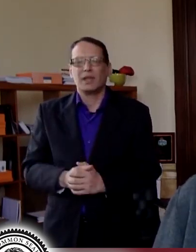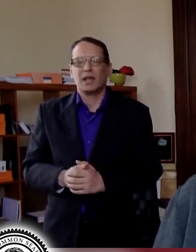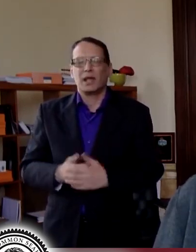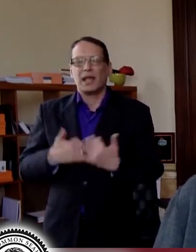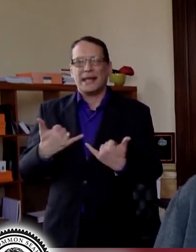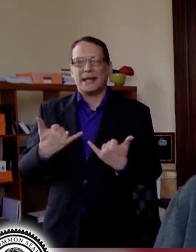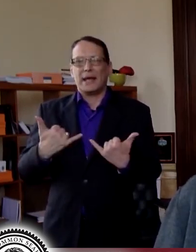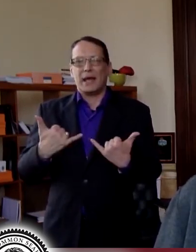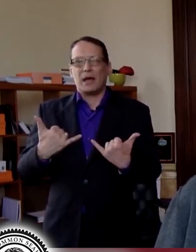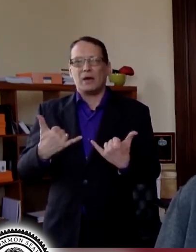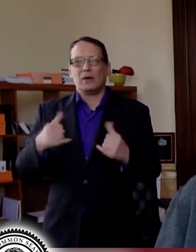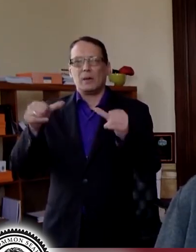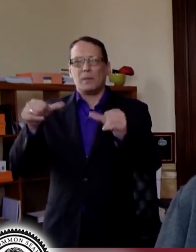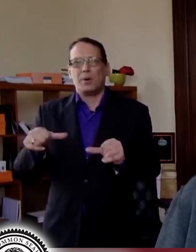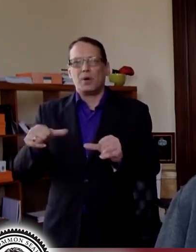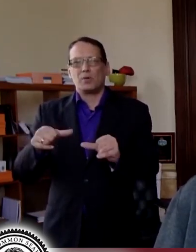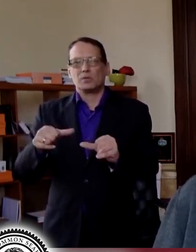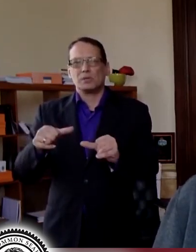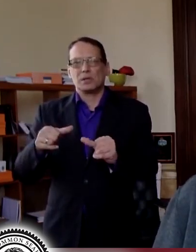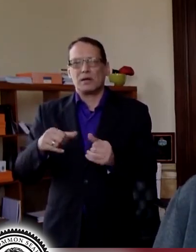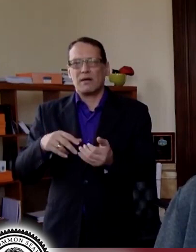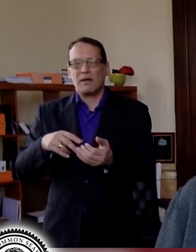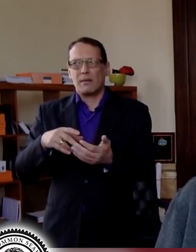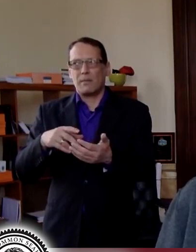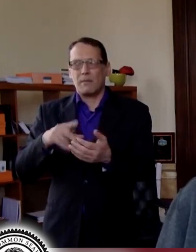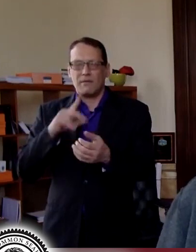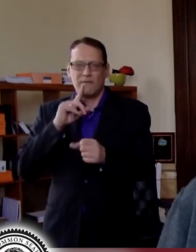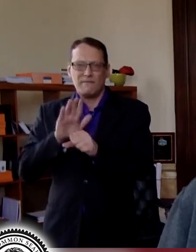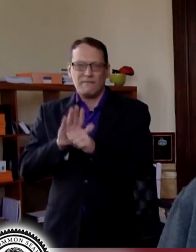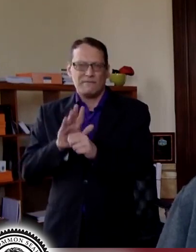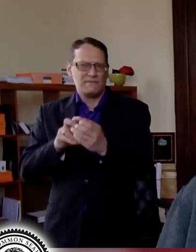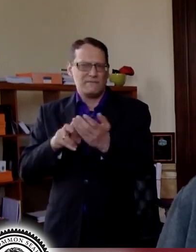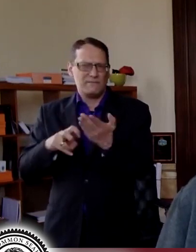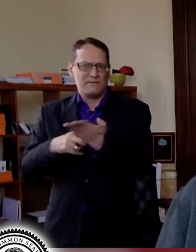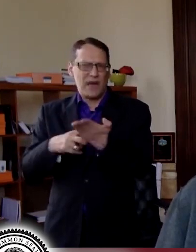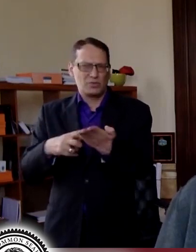posts what had been spent, vouchered, I think is the word we